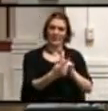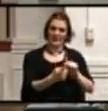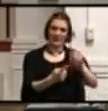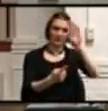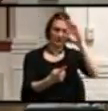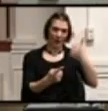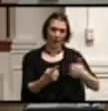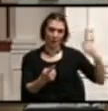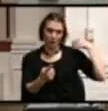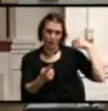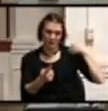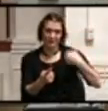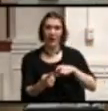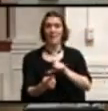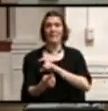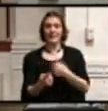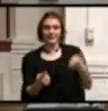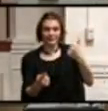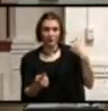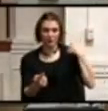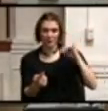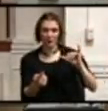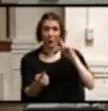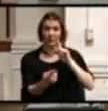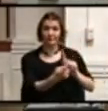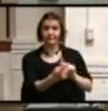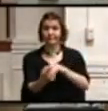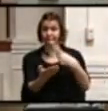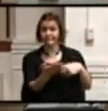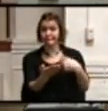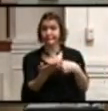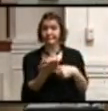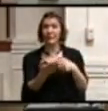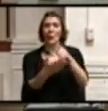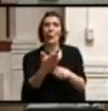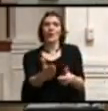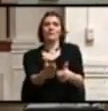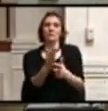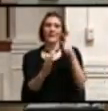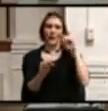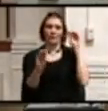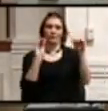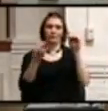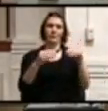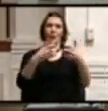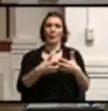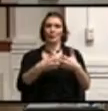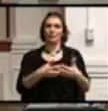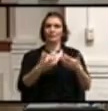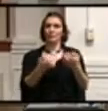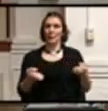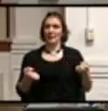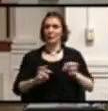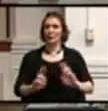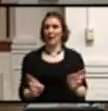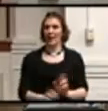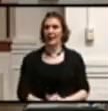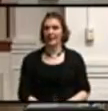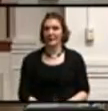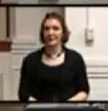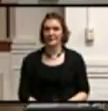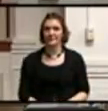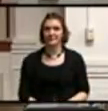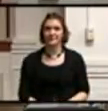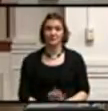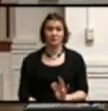with the police chief as well, and figure out what pieces do we really need to have that critical